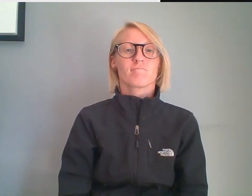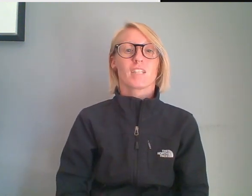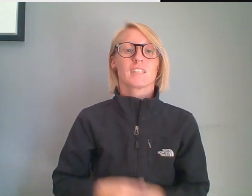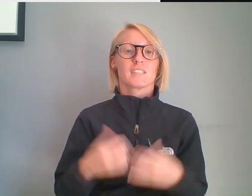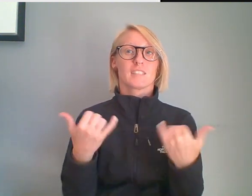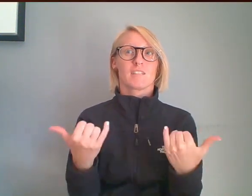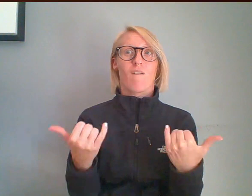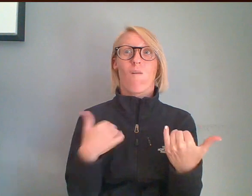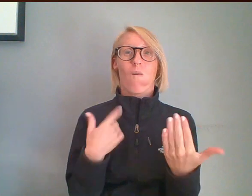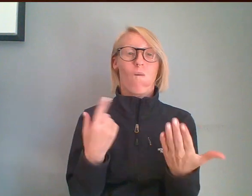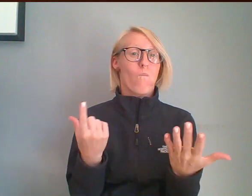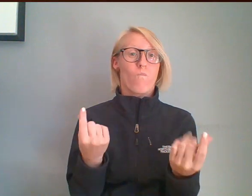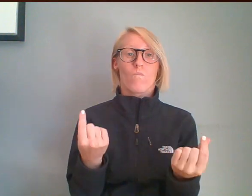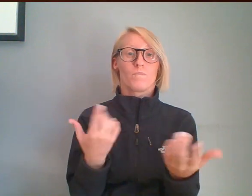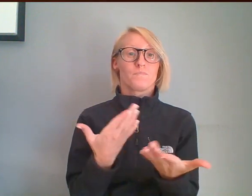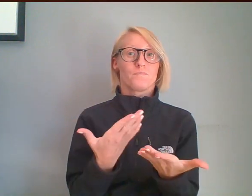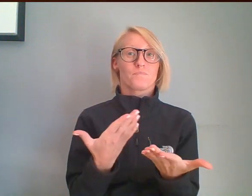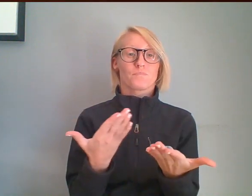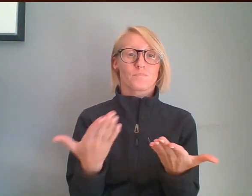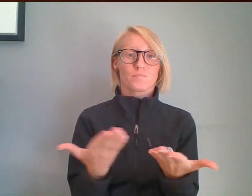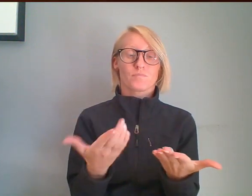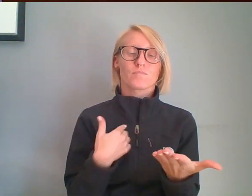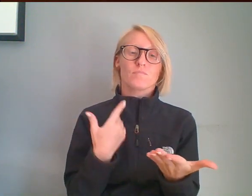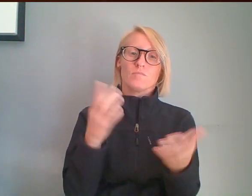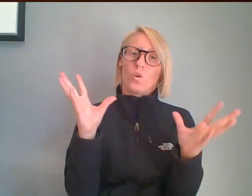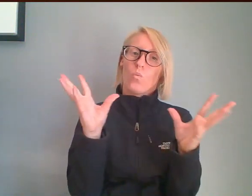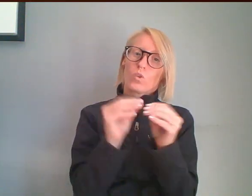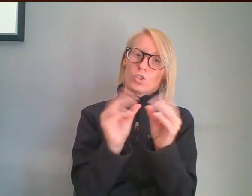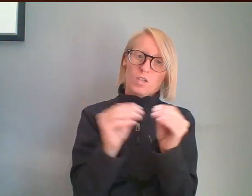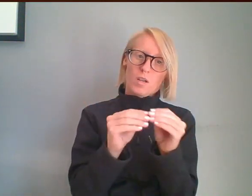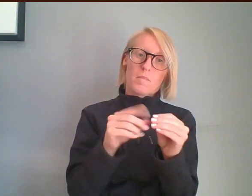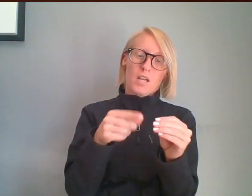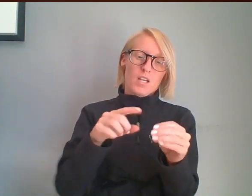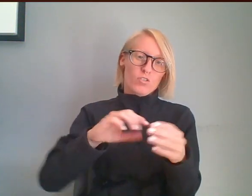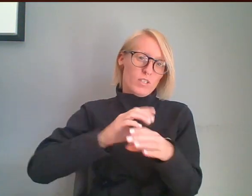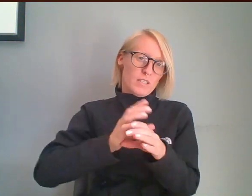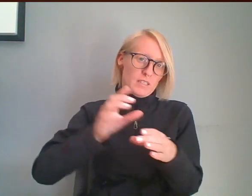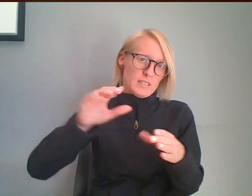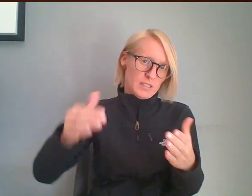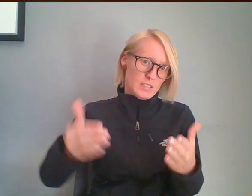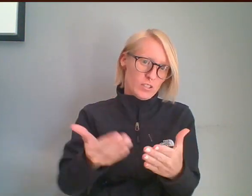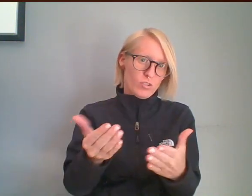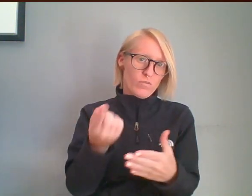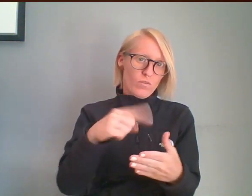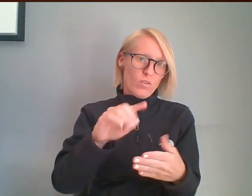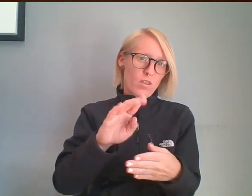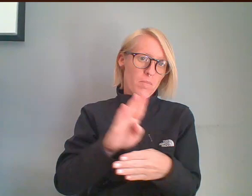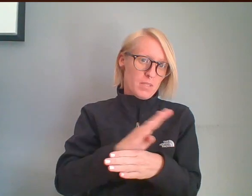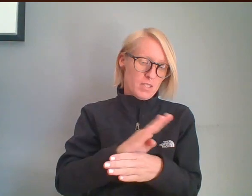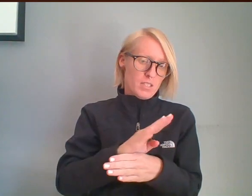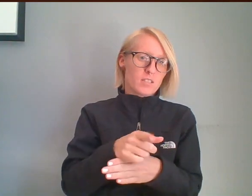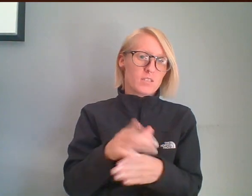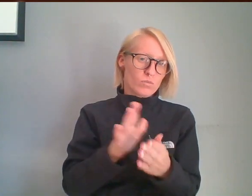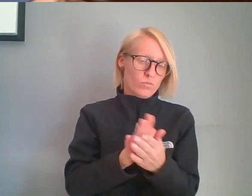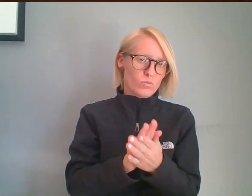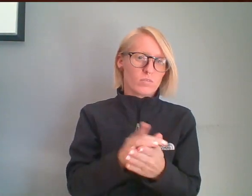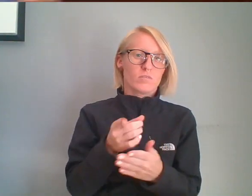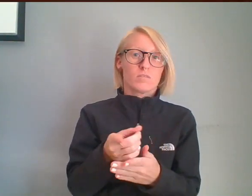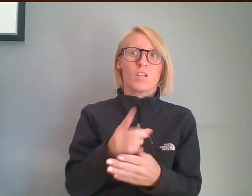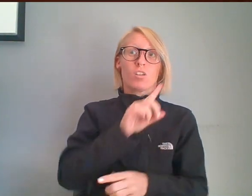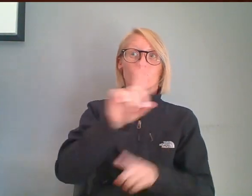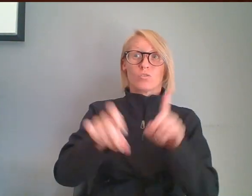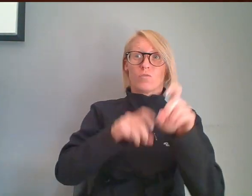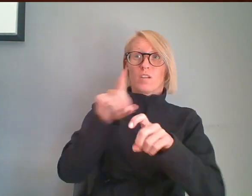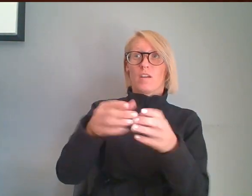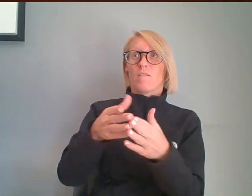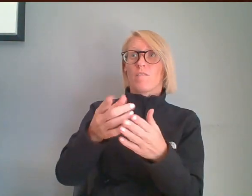a workshop I created here for the business school. Several years ago, a survey was taken among the students, and they said, what are things we could do